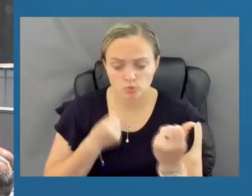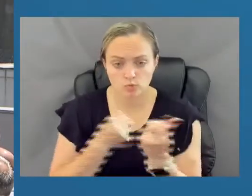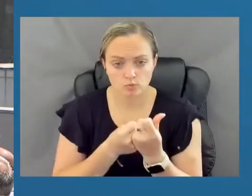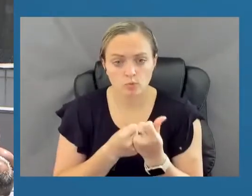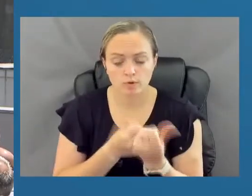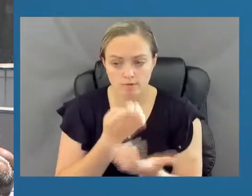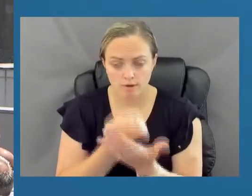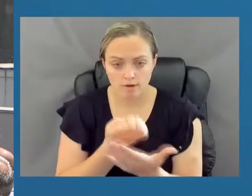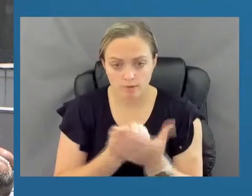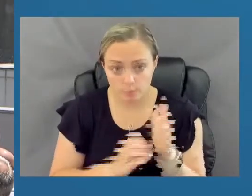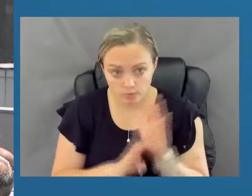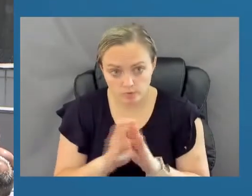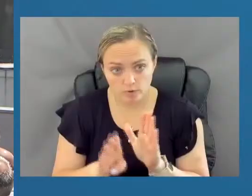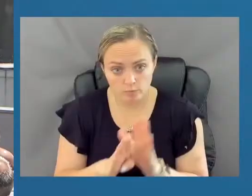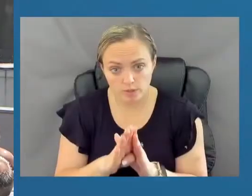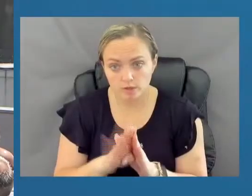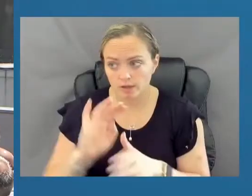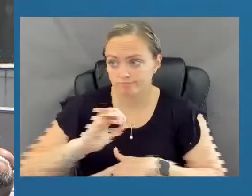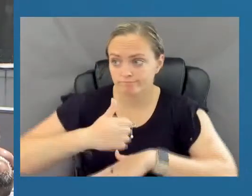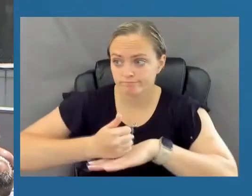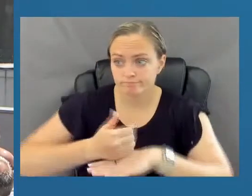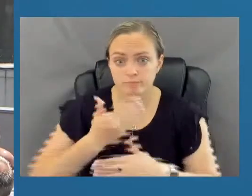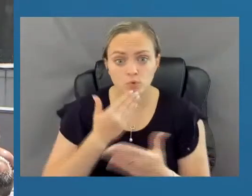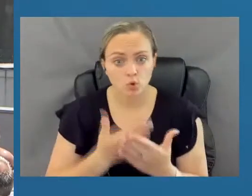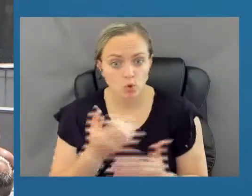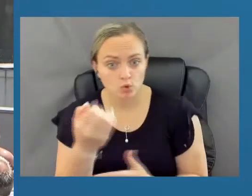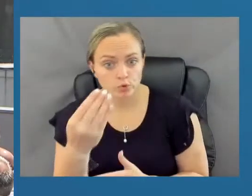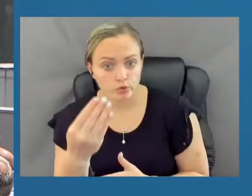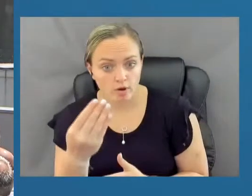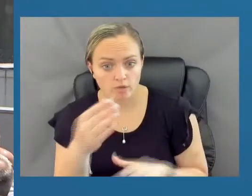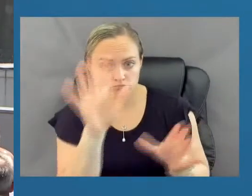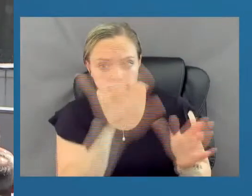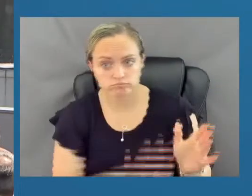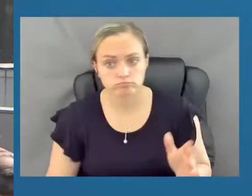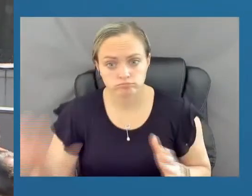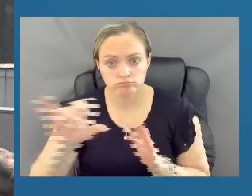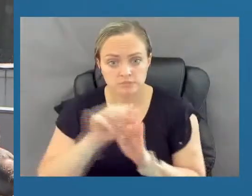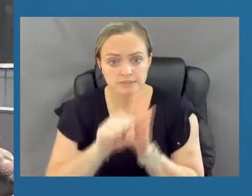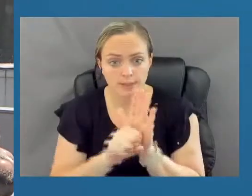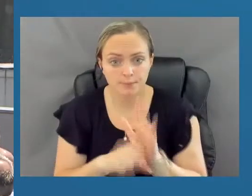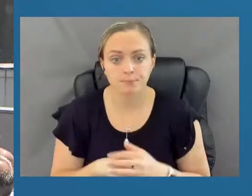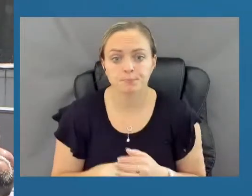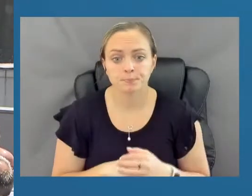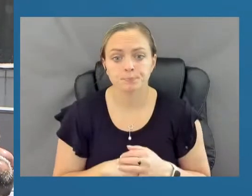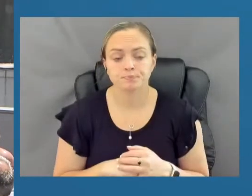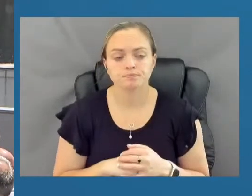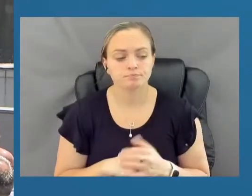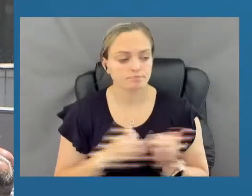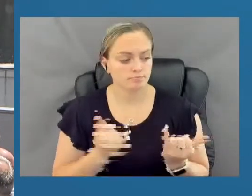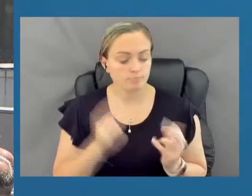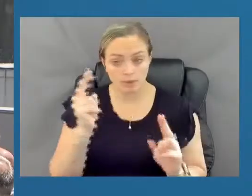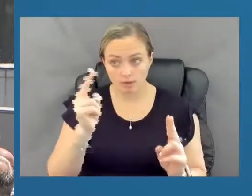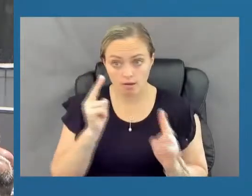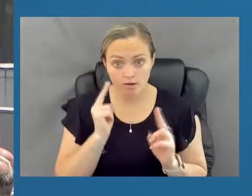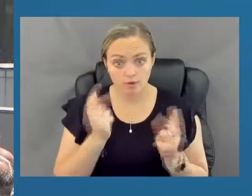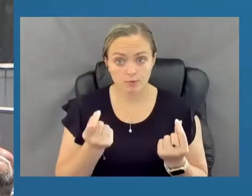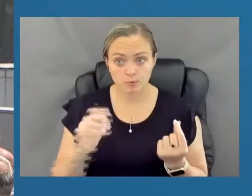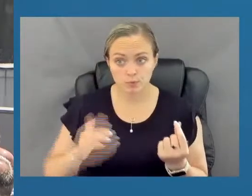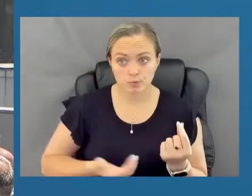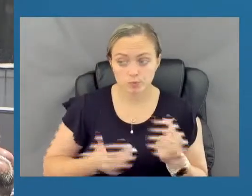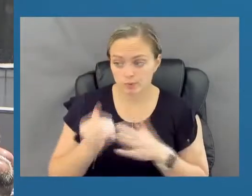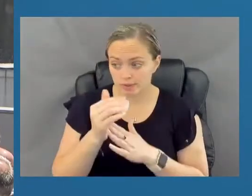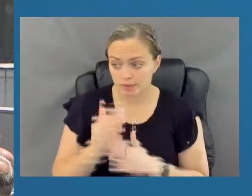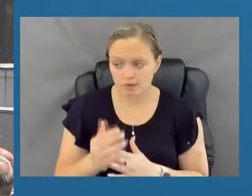economic development and the creation of good jobs across our state. It is now my honor to introduce a leader